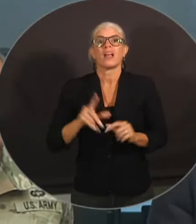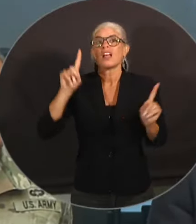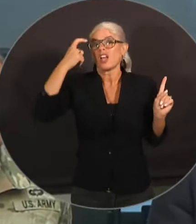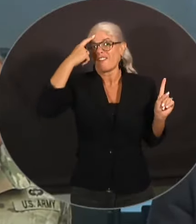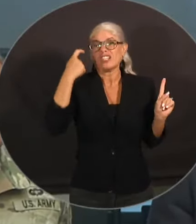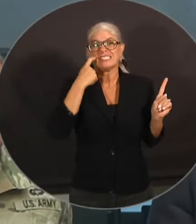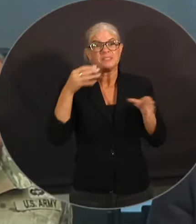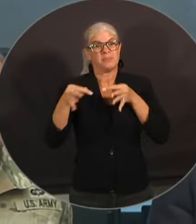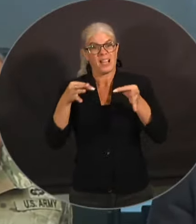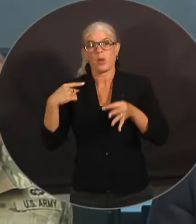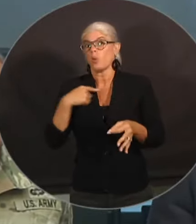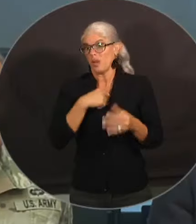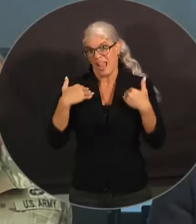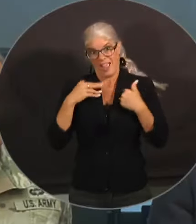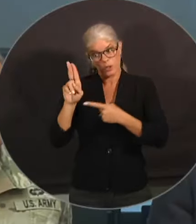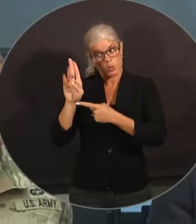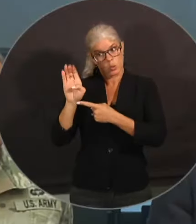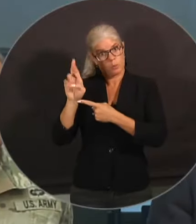ride, so please make sure you're taking